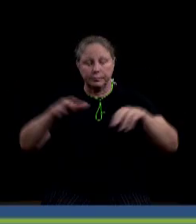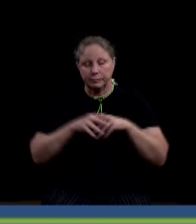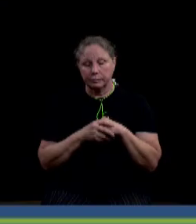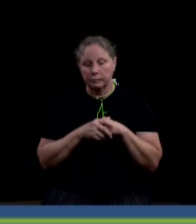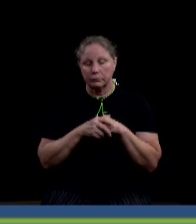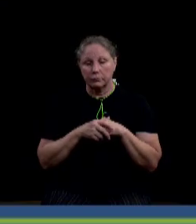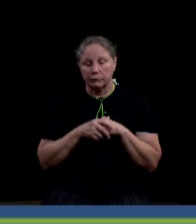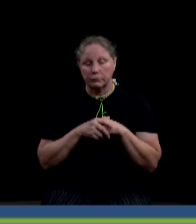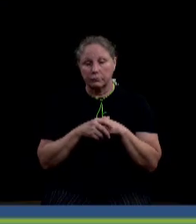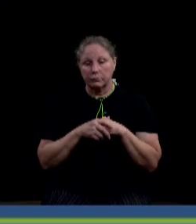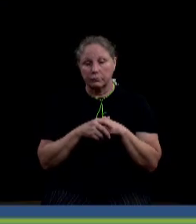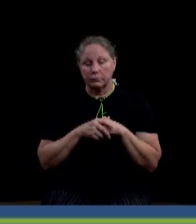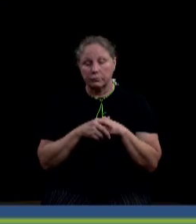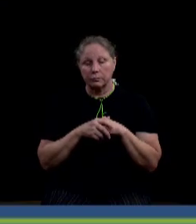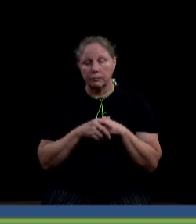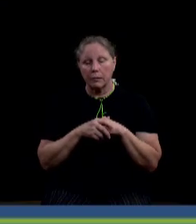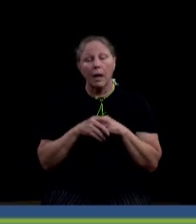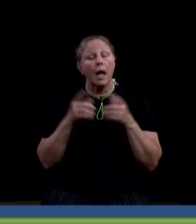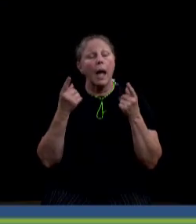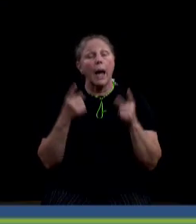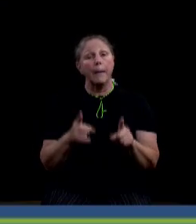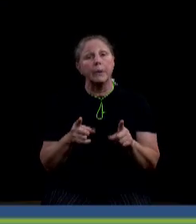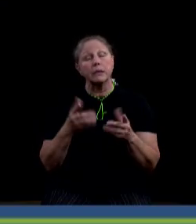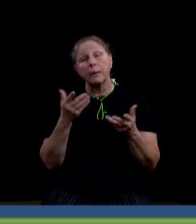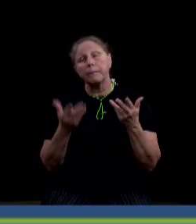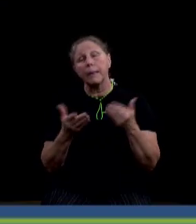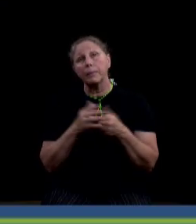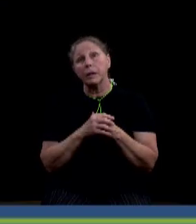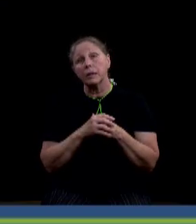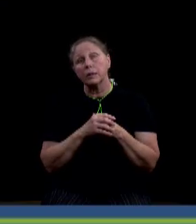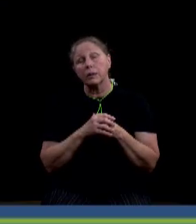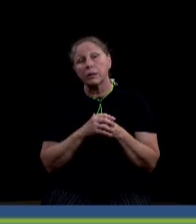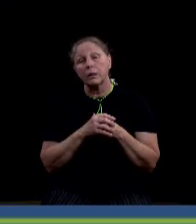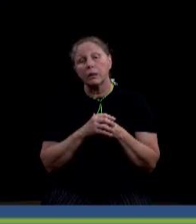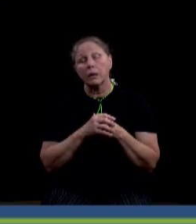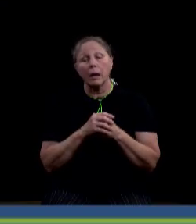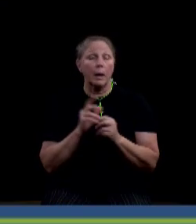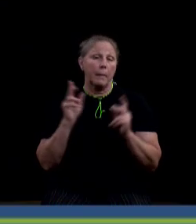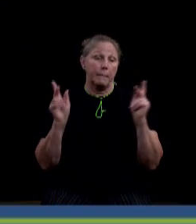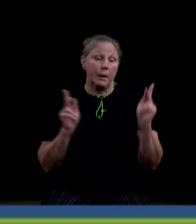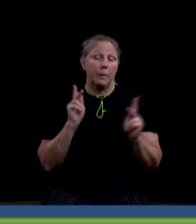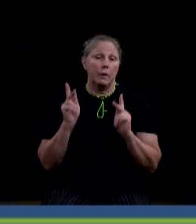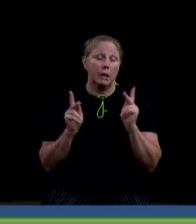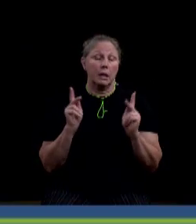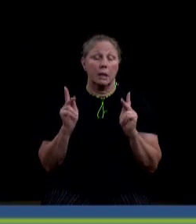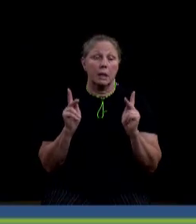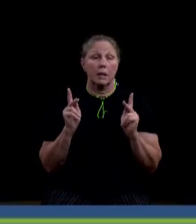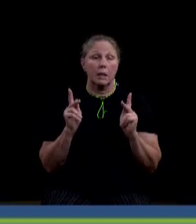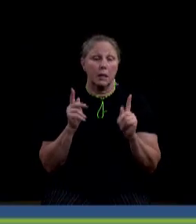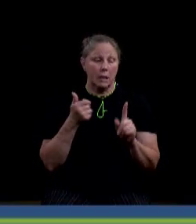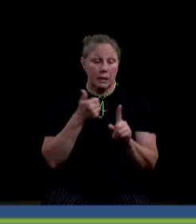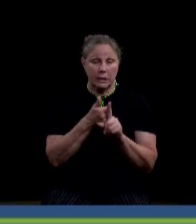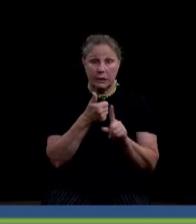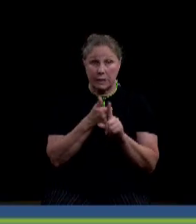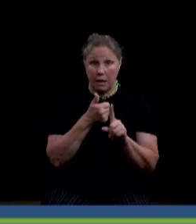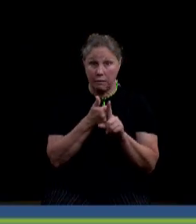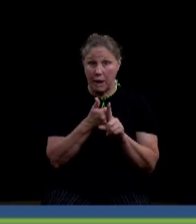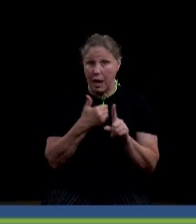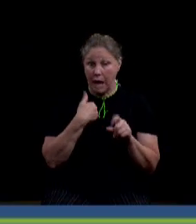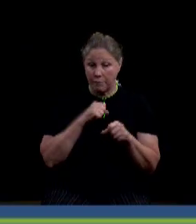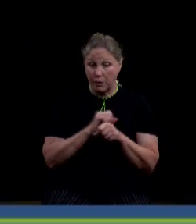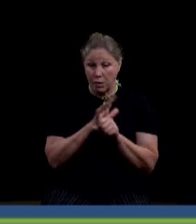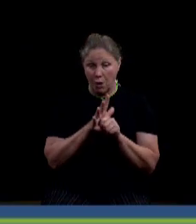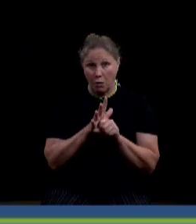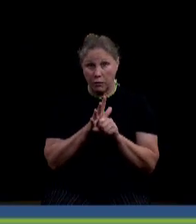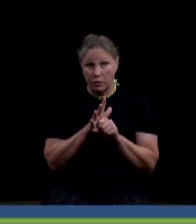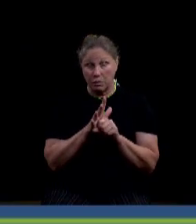be 50% or so of people who acquire COVID-19 infection get it from